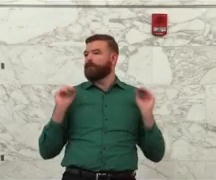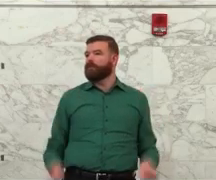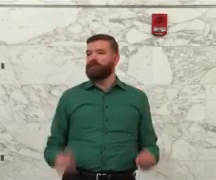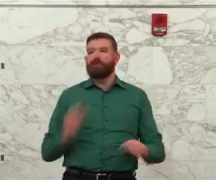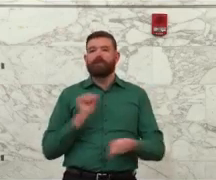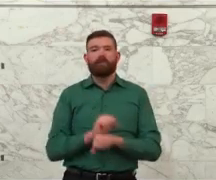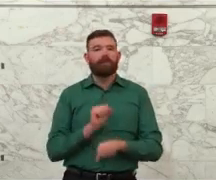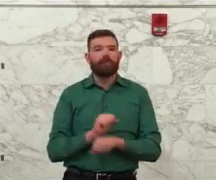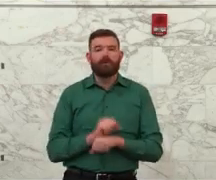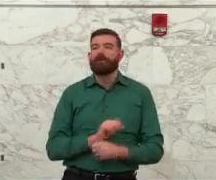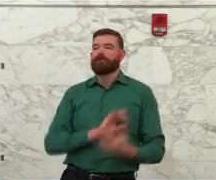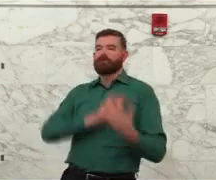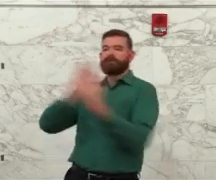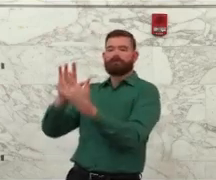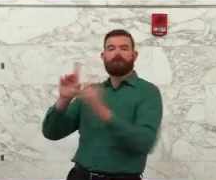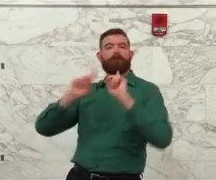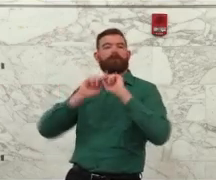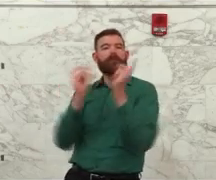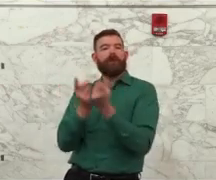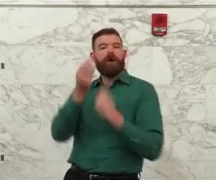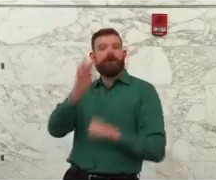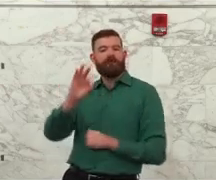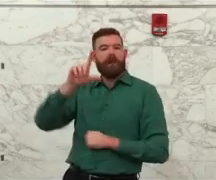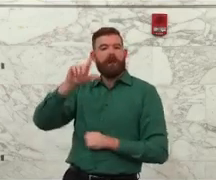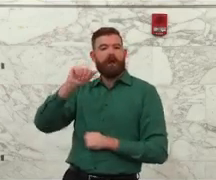benefits. Their best website is